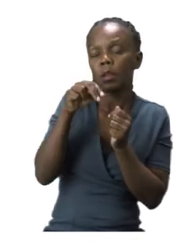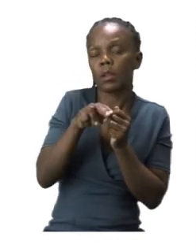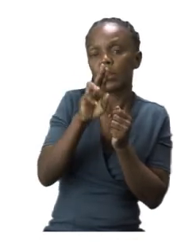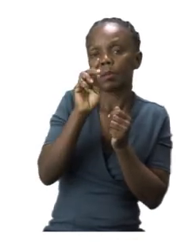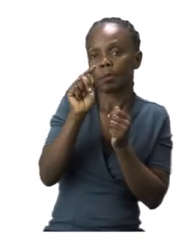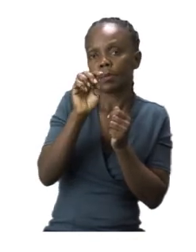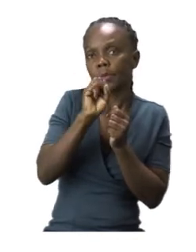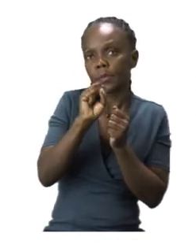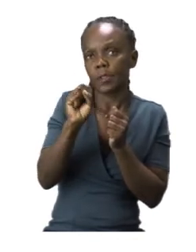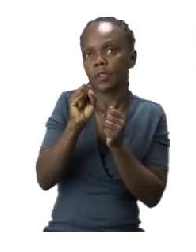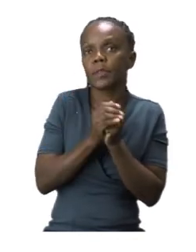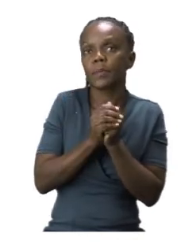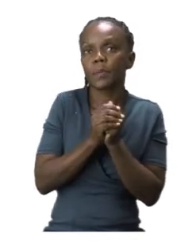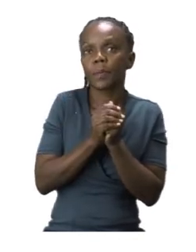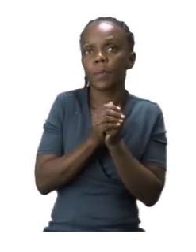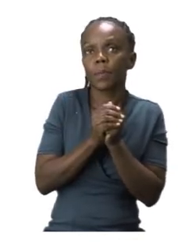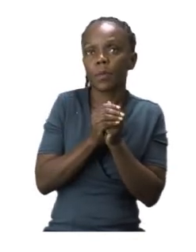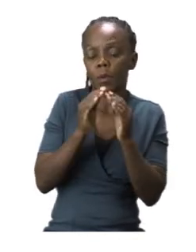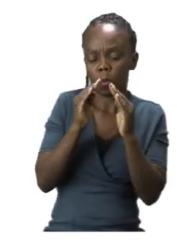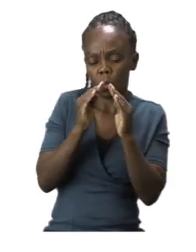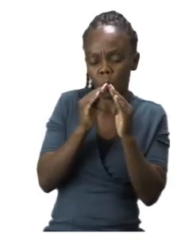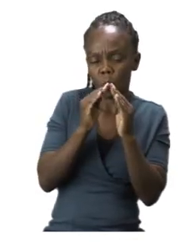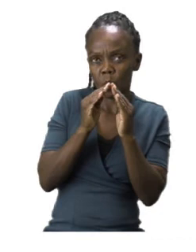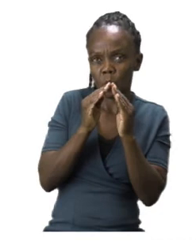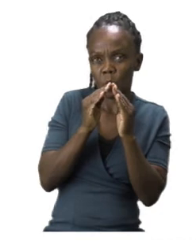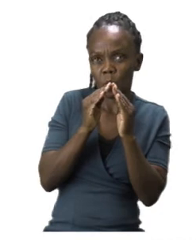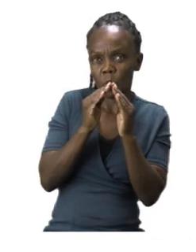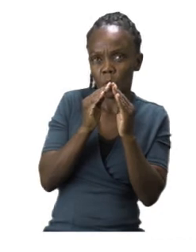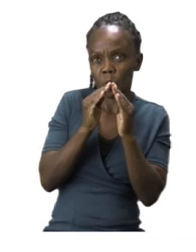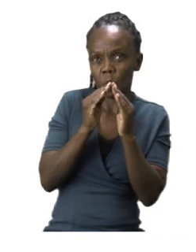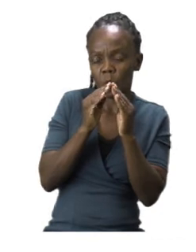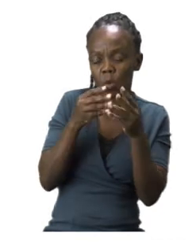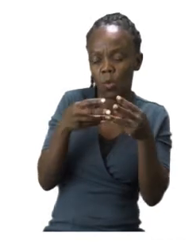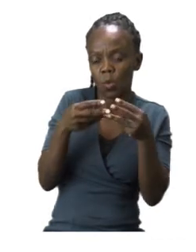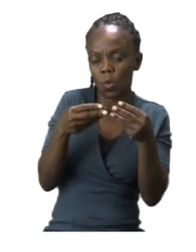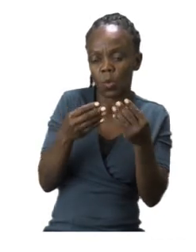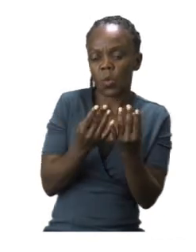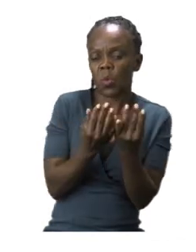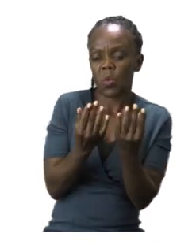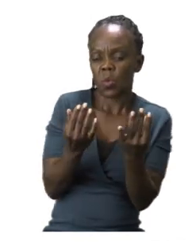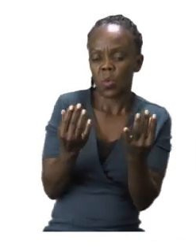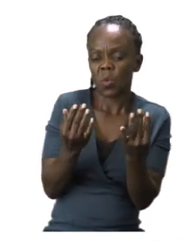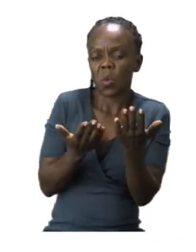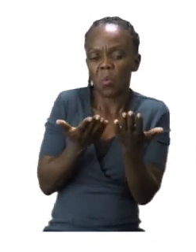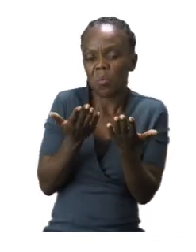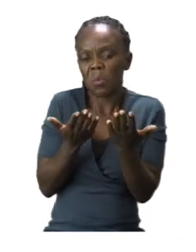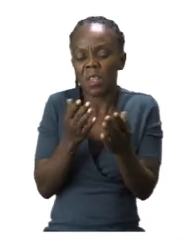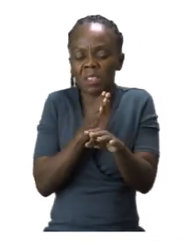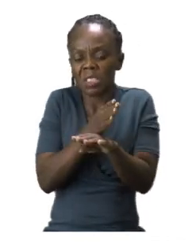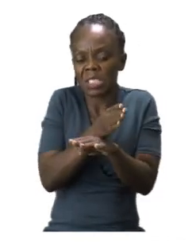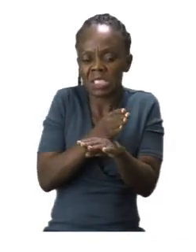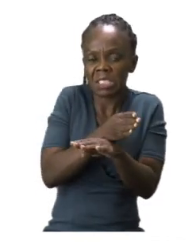Now, the material that is made for the hut is straw and wood. With the